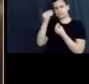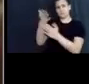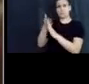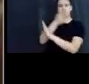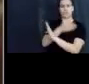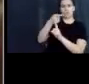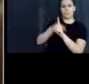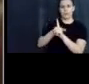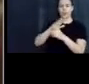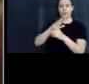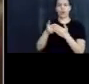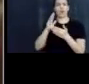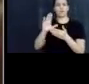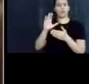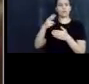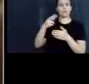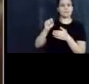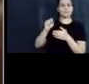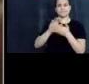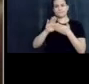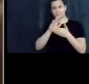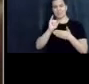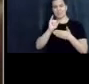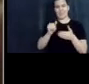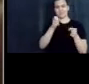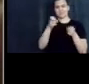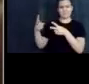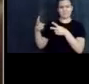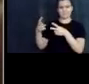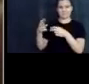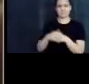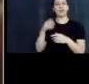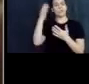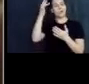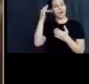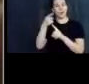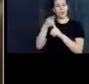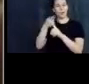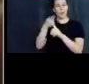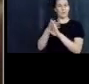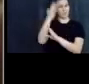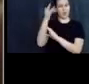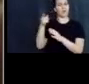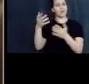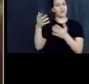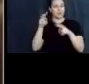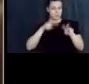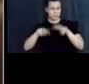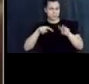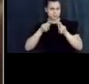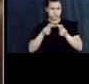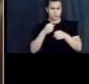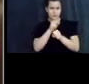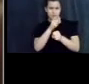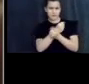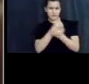dig into your background and make sure that, you have all the classes transferred over or anything like that that you may need. And so they don't put